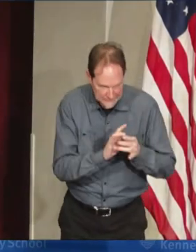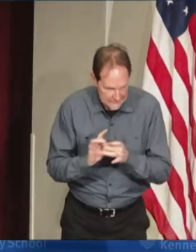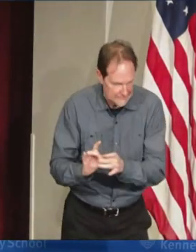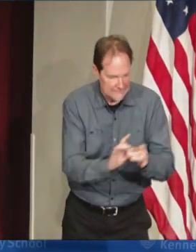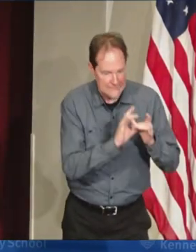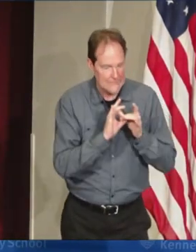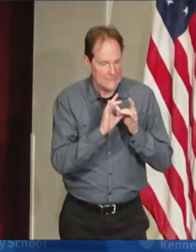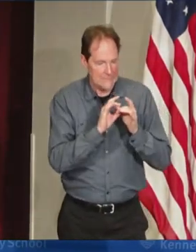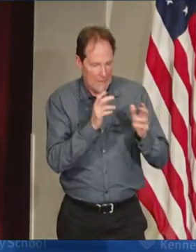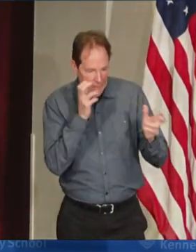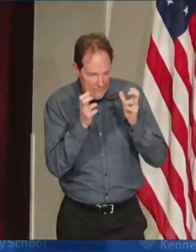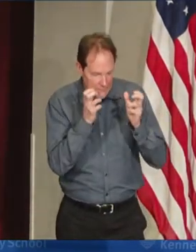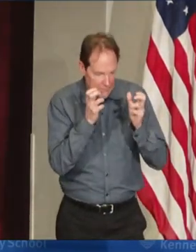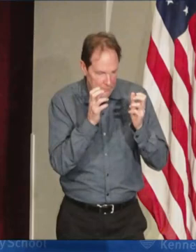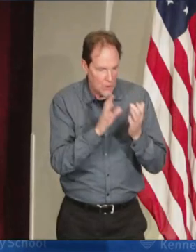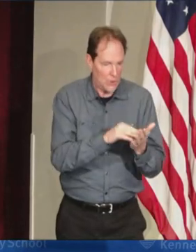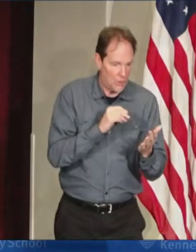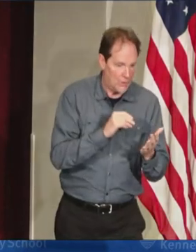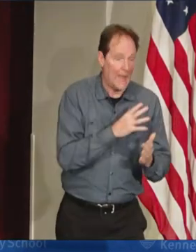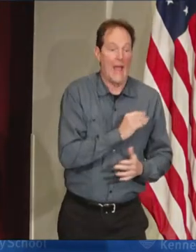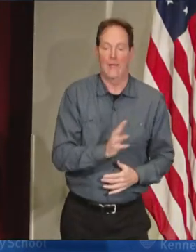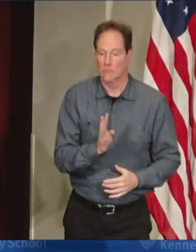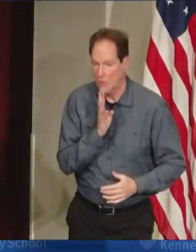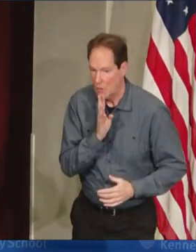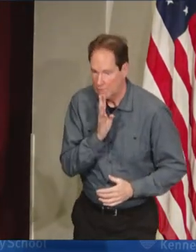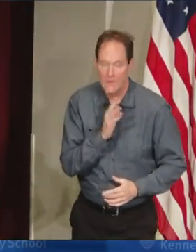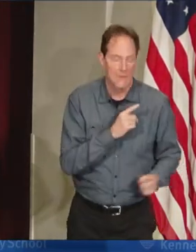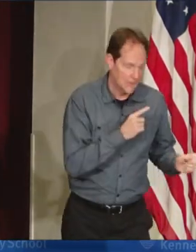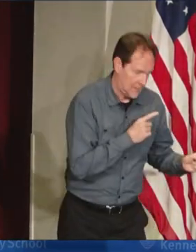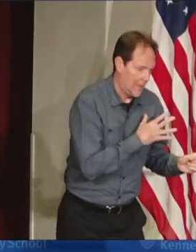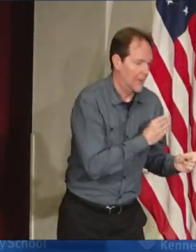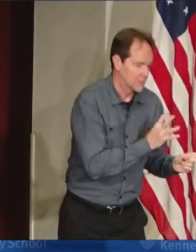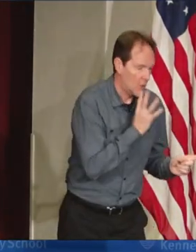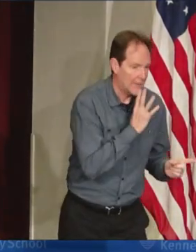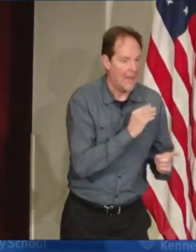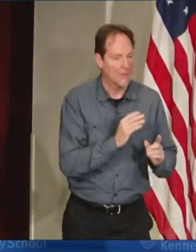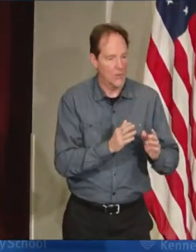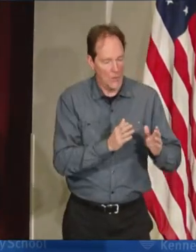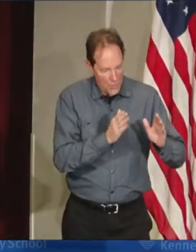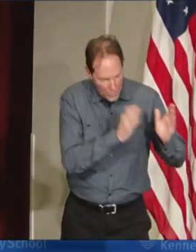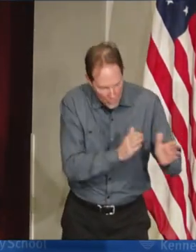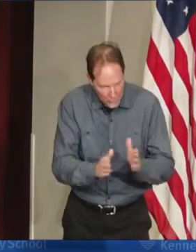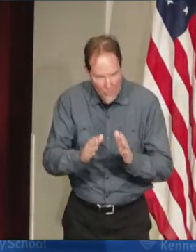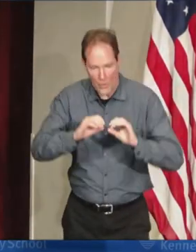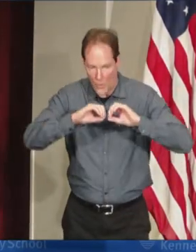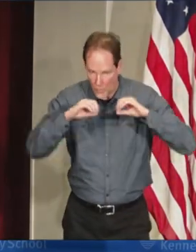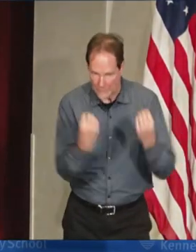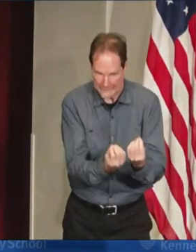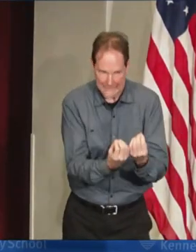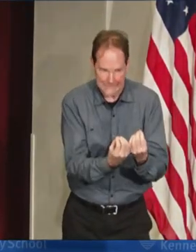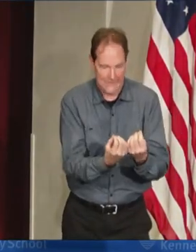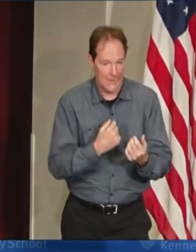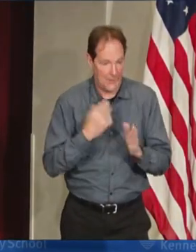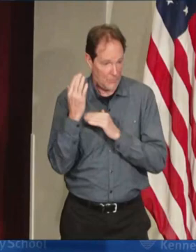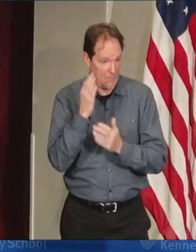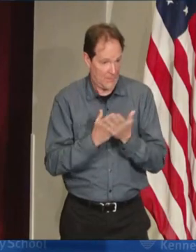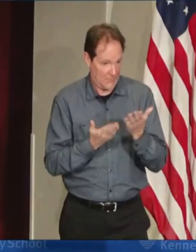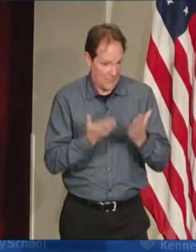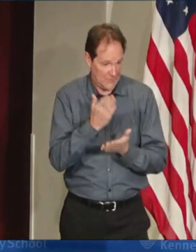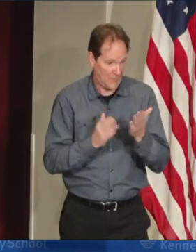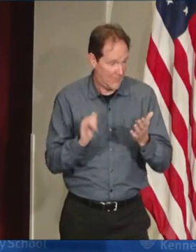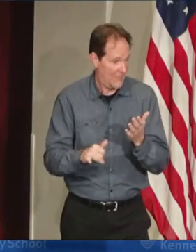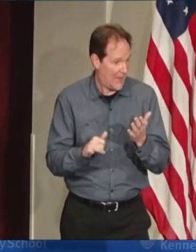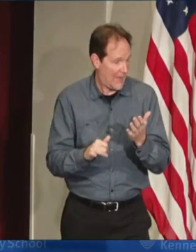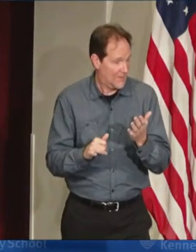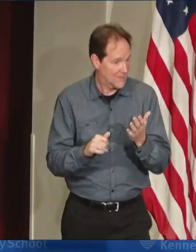to learn. And to talk. And to talk and to organize. Yes. So I hope that maybe some of that is sparked